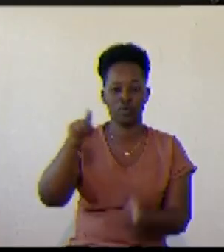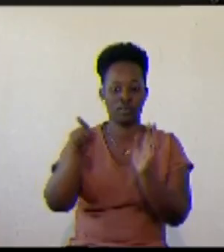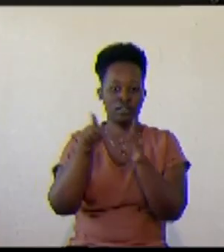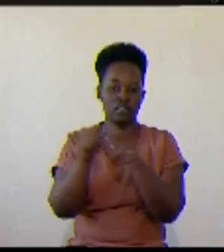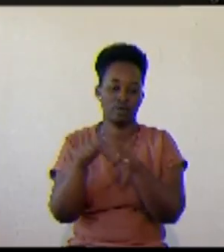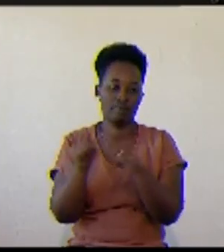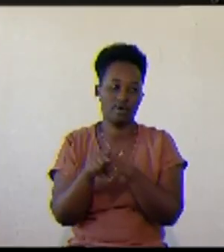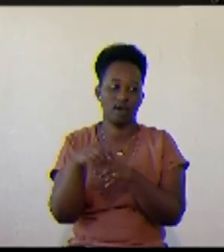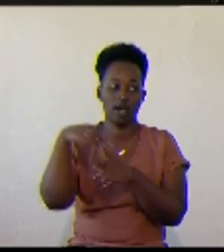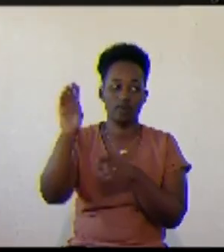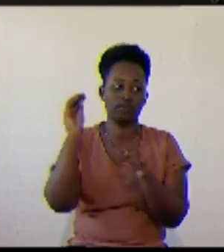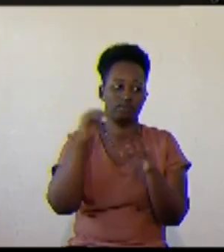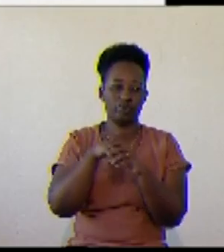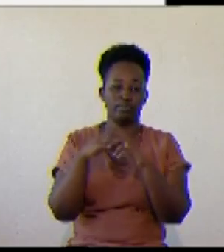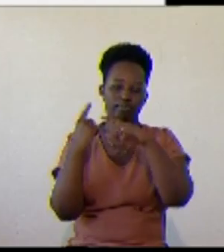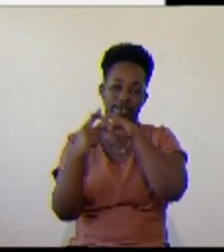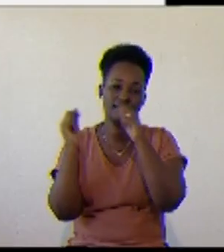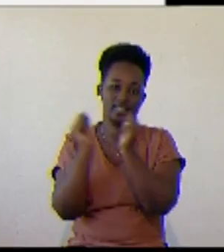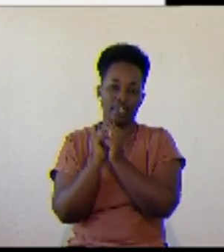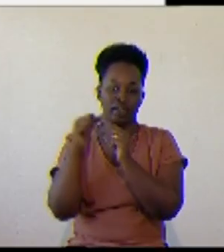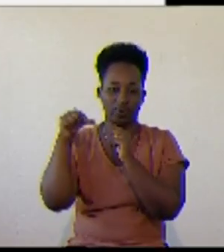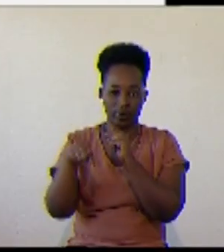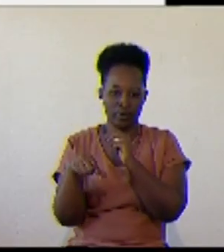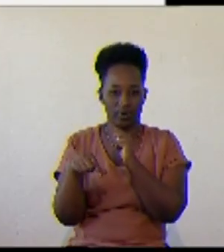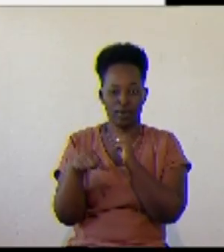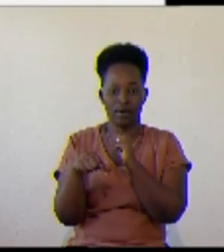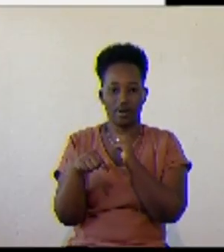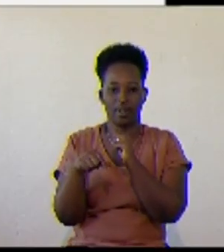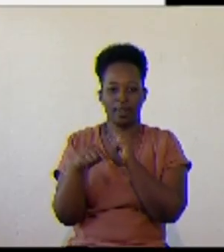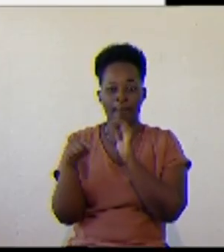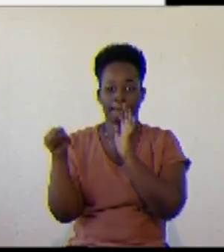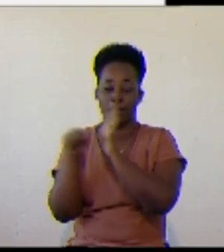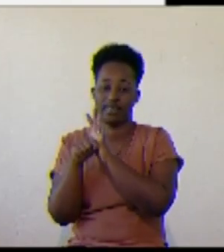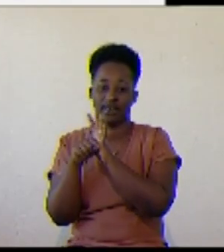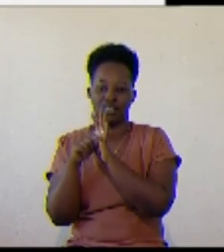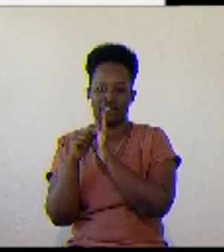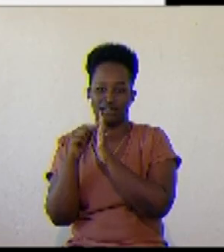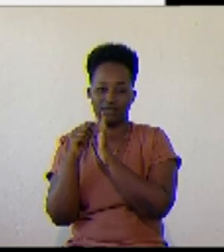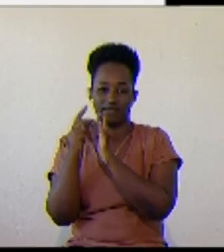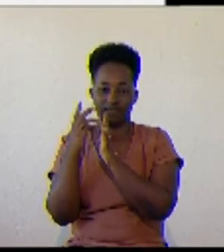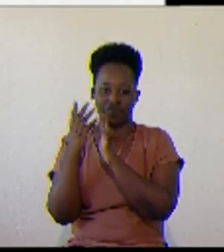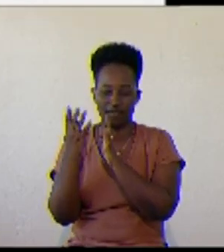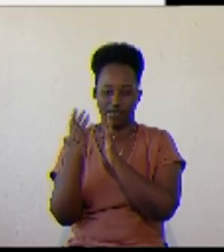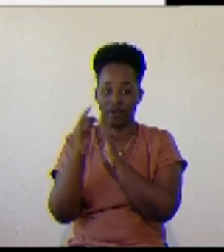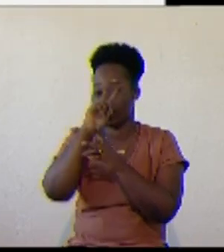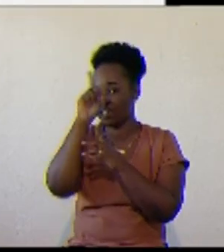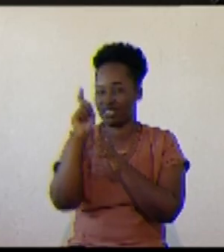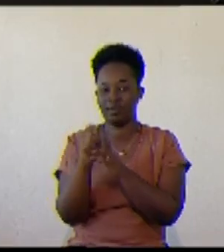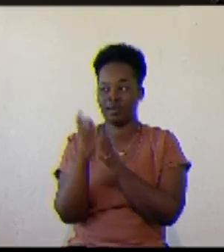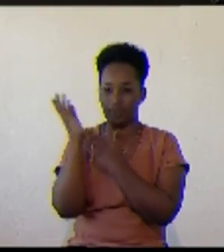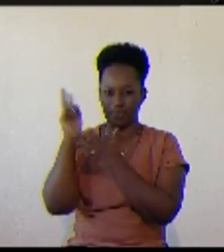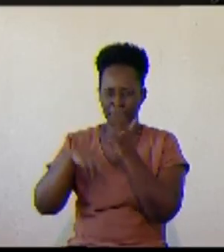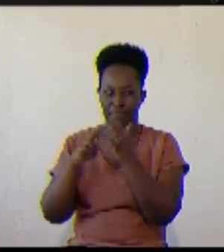plus 10Q minus 4. Find the marginal cost function. You have to note this. Find the marginal cost